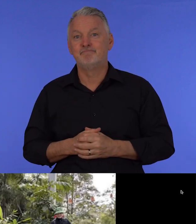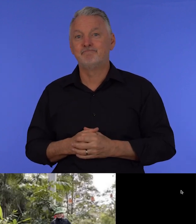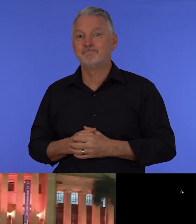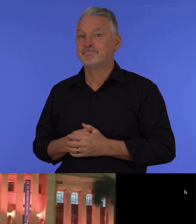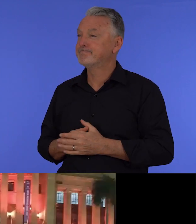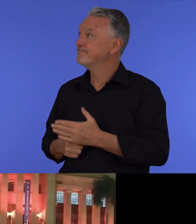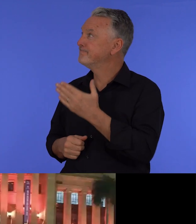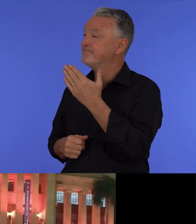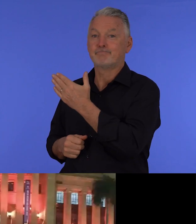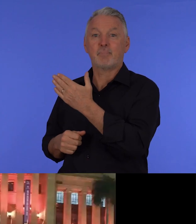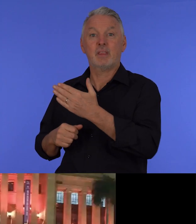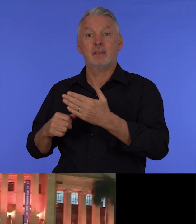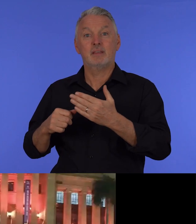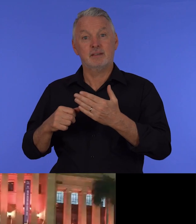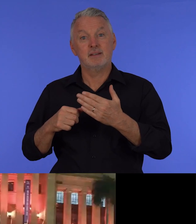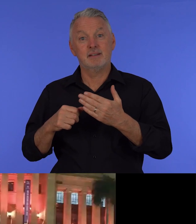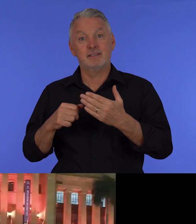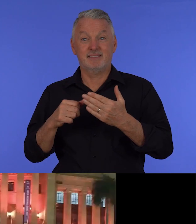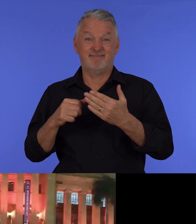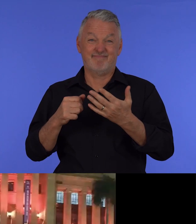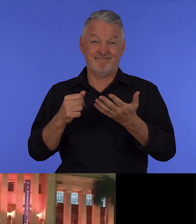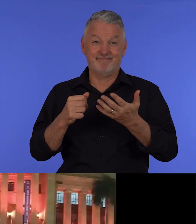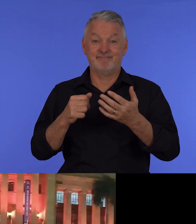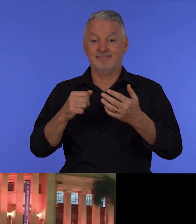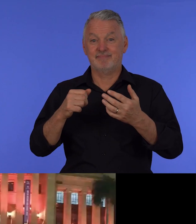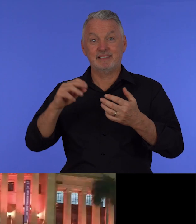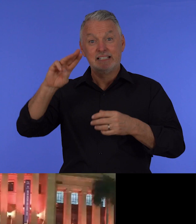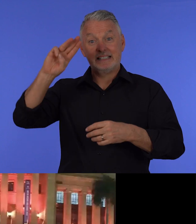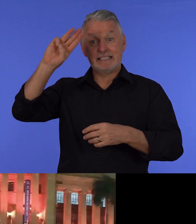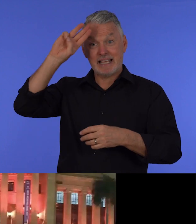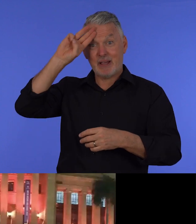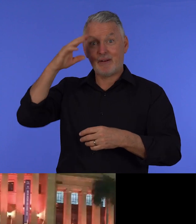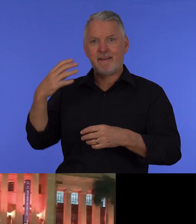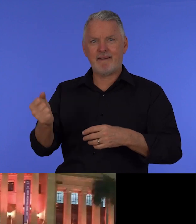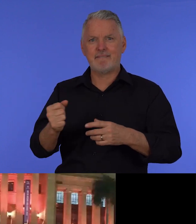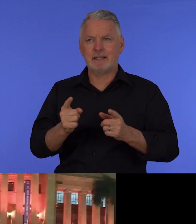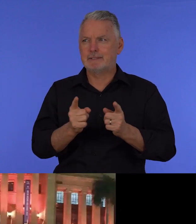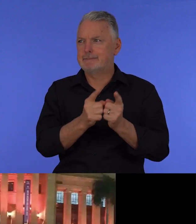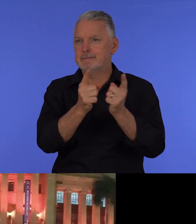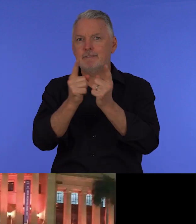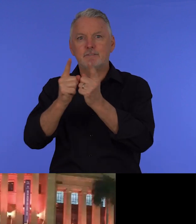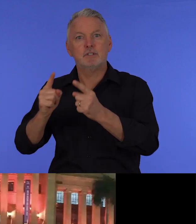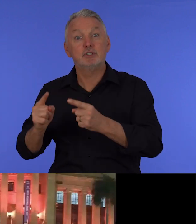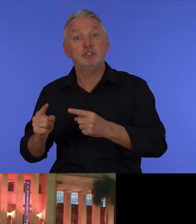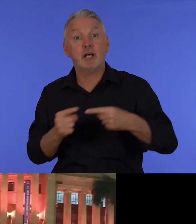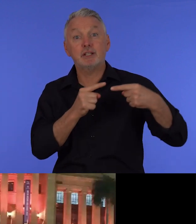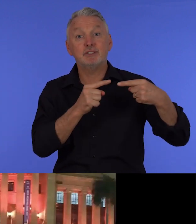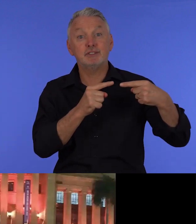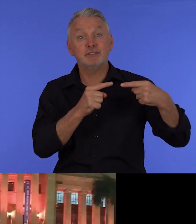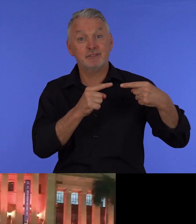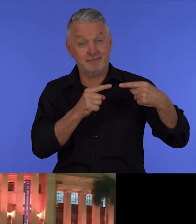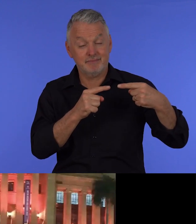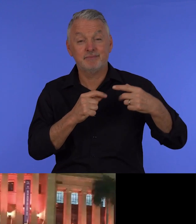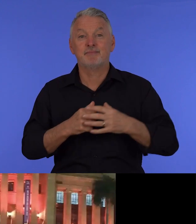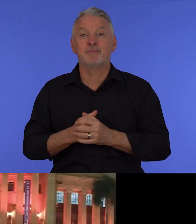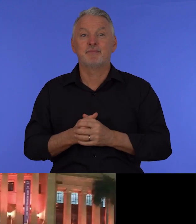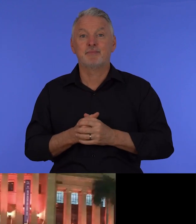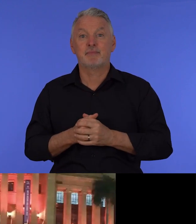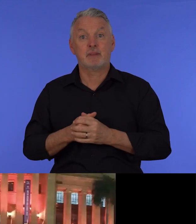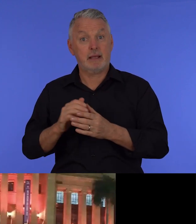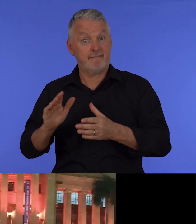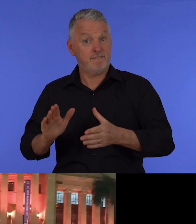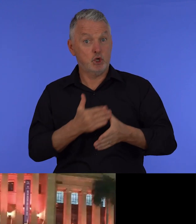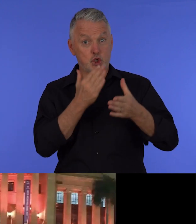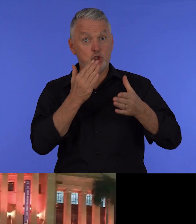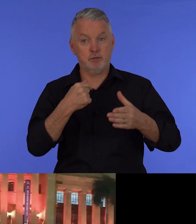next slide up. So part of Scouts, like on that earlier page too, and with this page here, has been lots of new